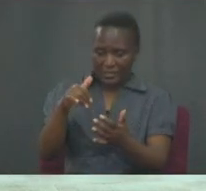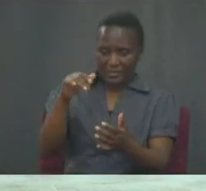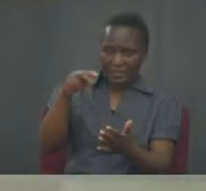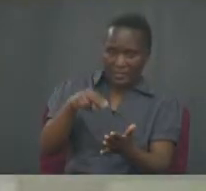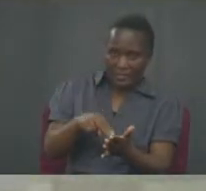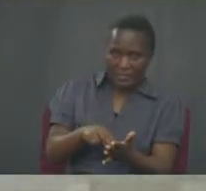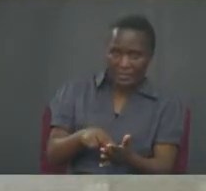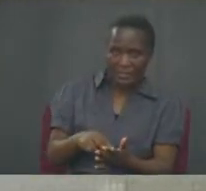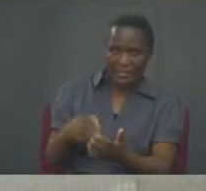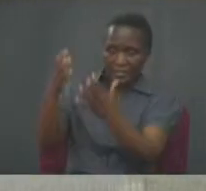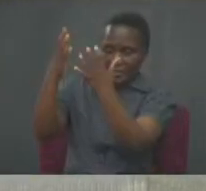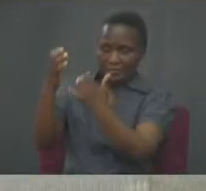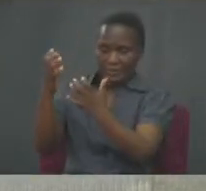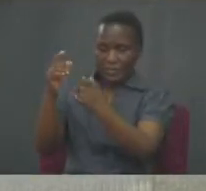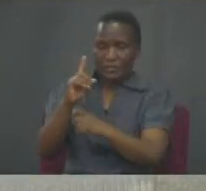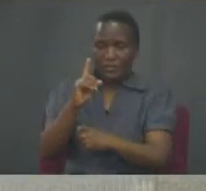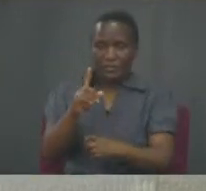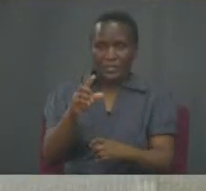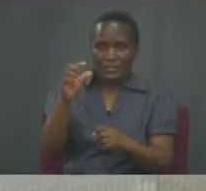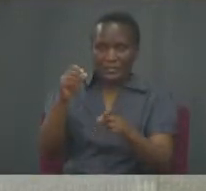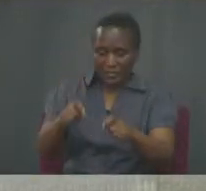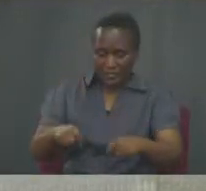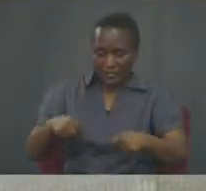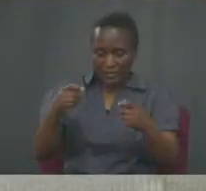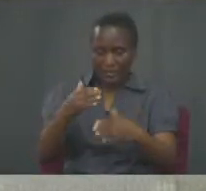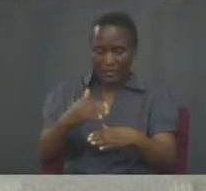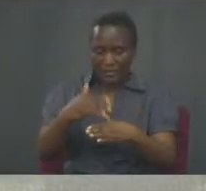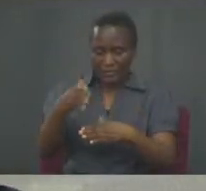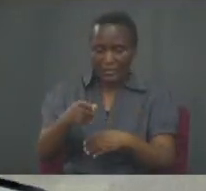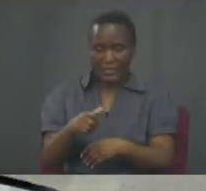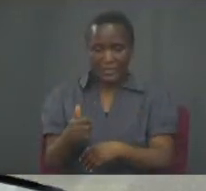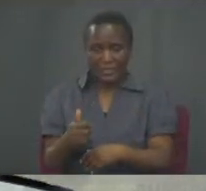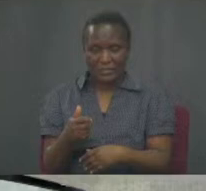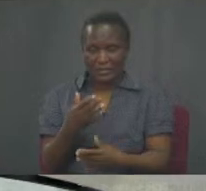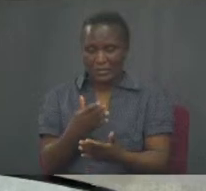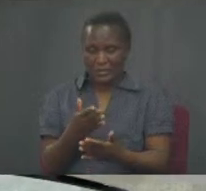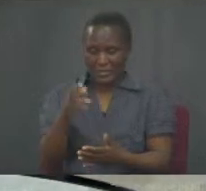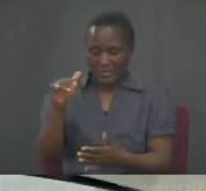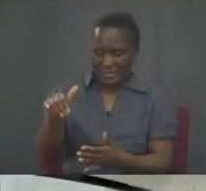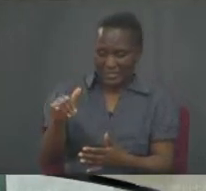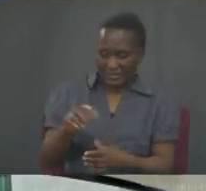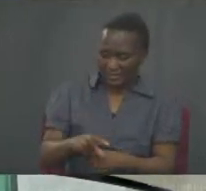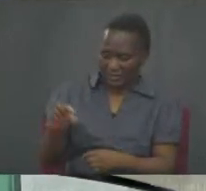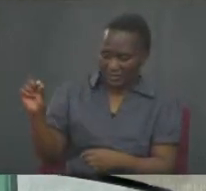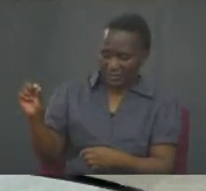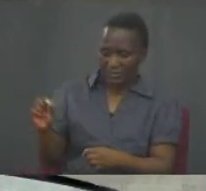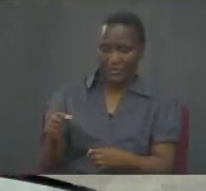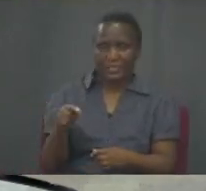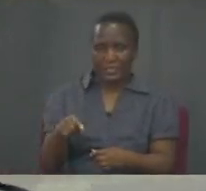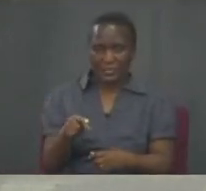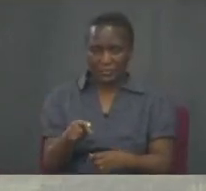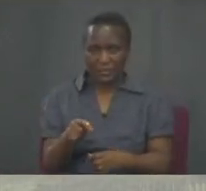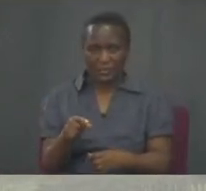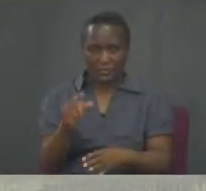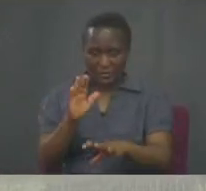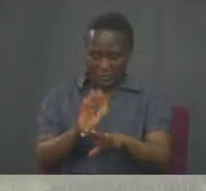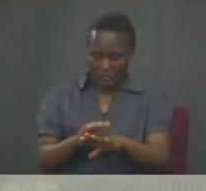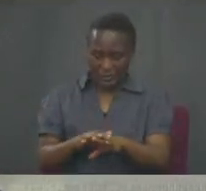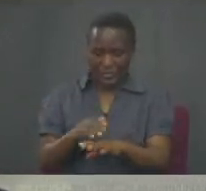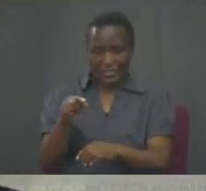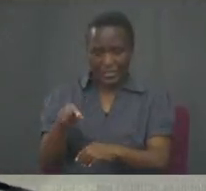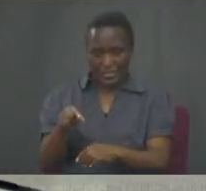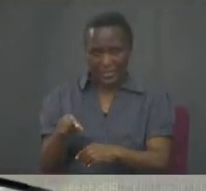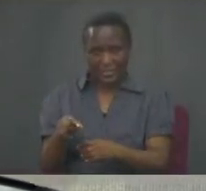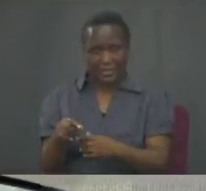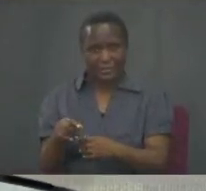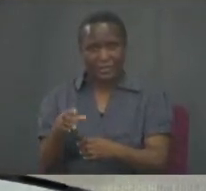after the other. That one needs a little servicing. Remove it. Or that one is good. Can you go there? Come back. I think it's good. Its wheels just need grease. And he